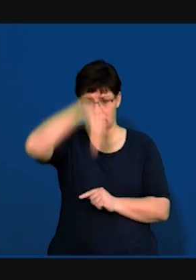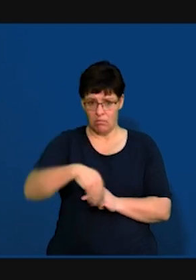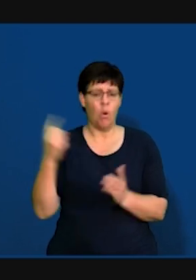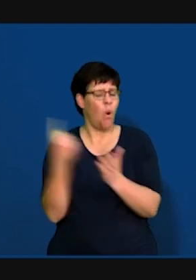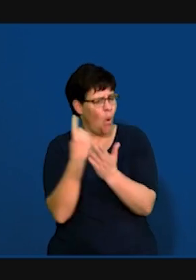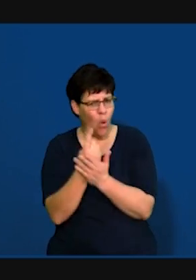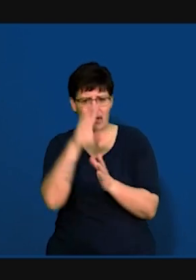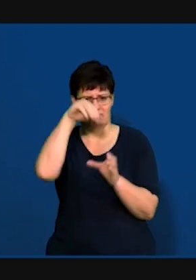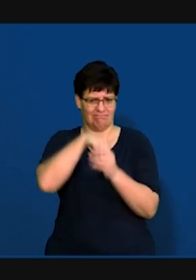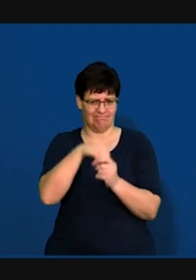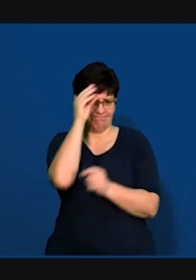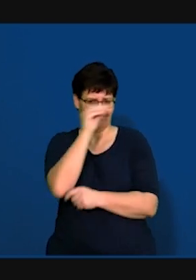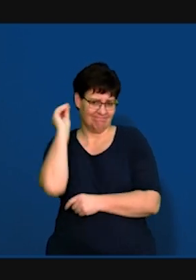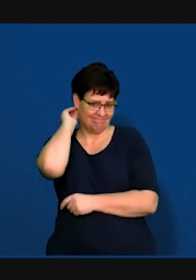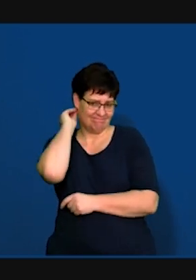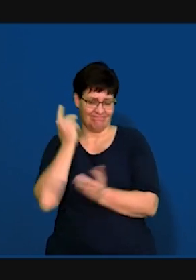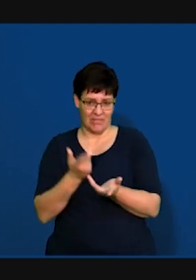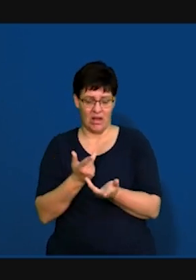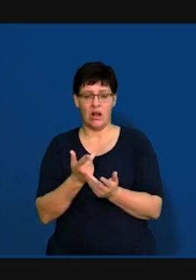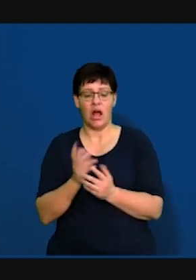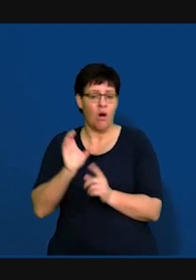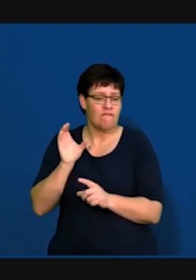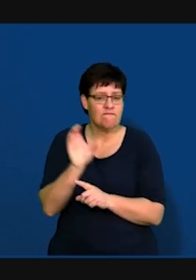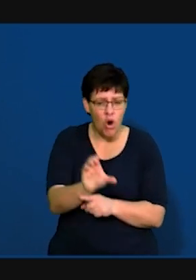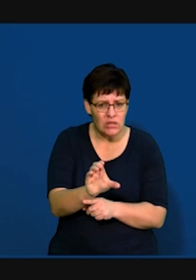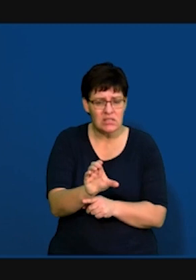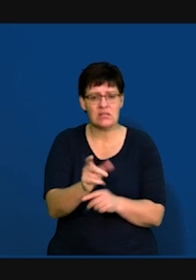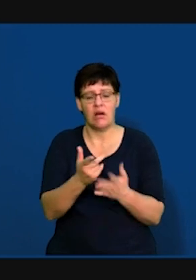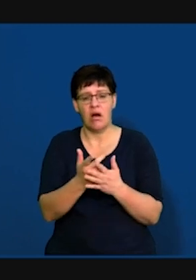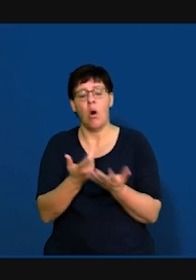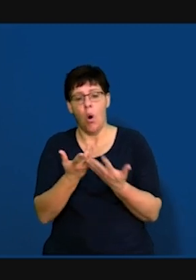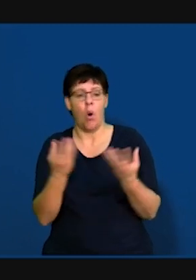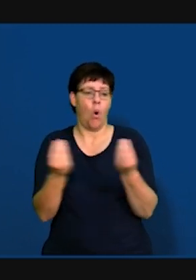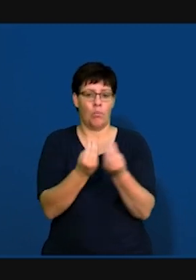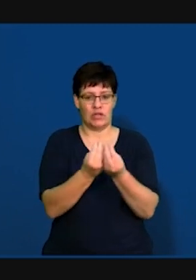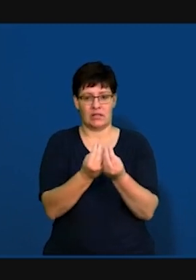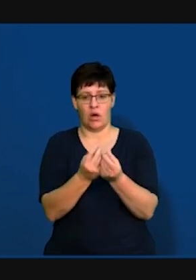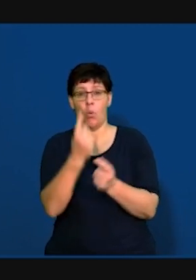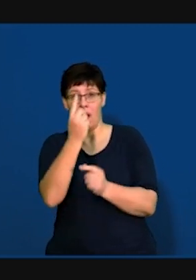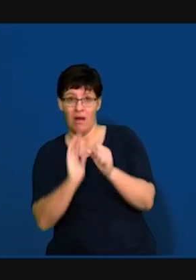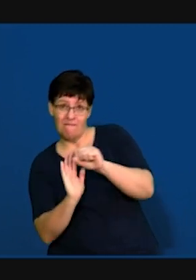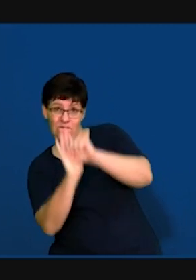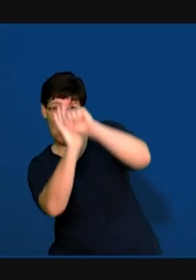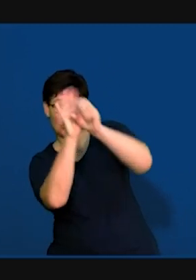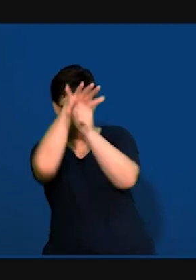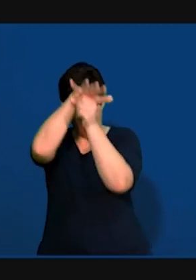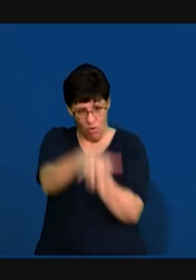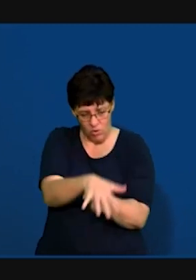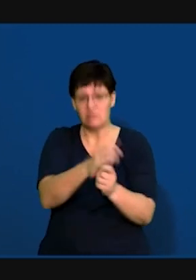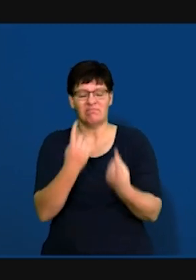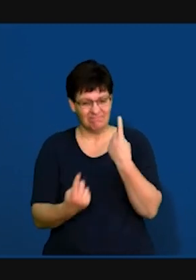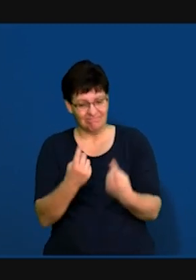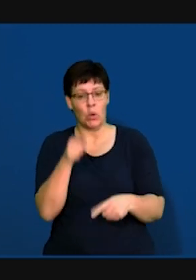And remember, every force is applied on a particle or an object by another, okay? So the direction becomes